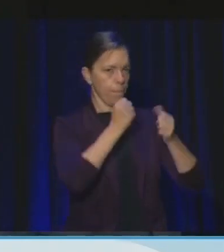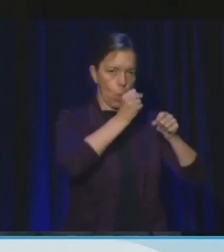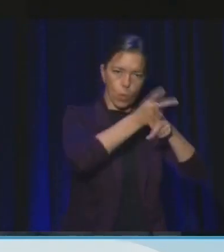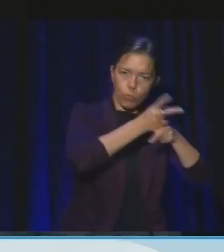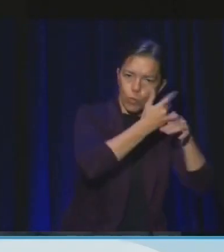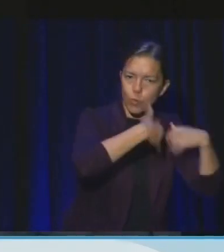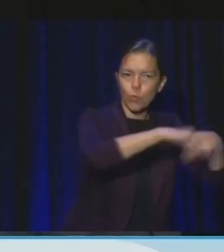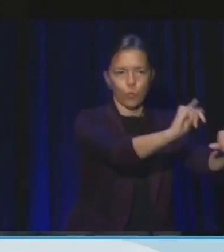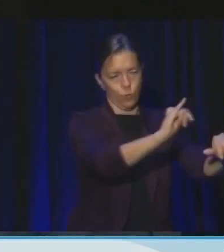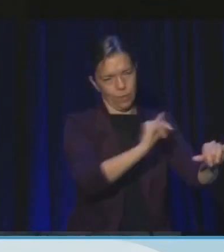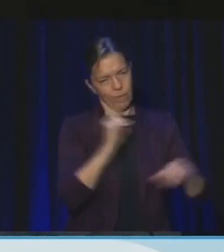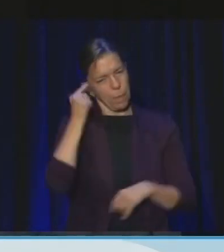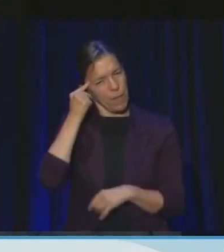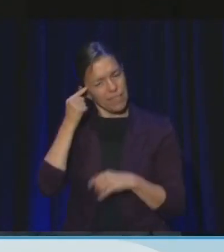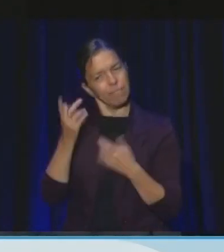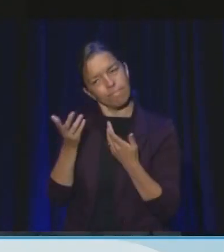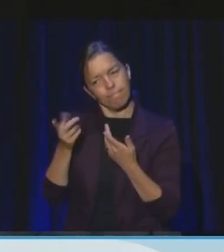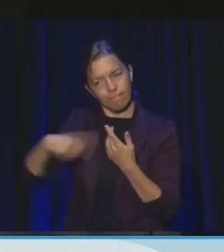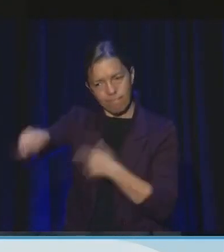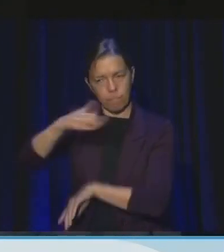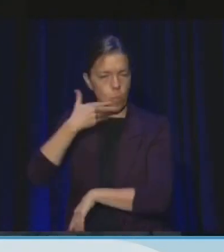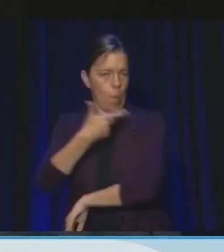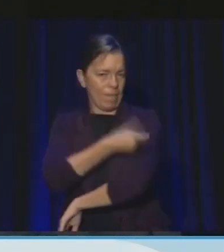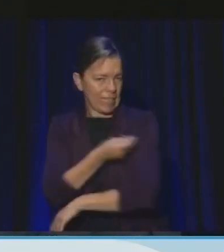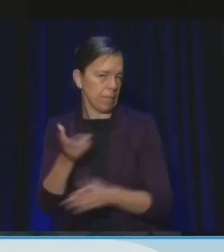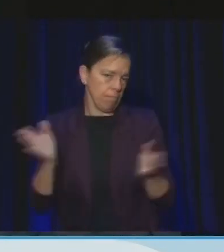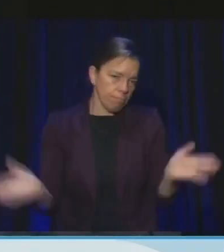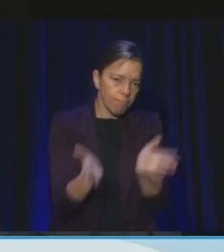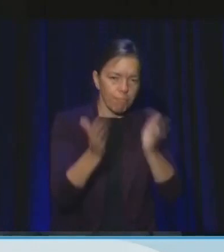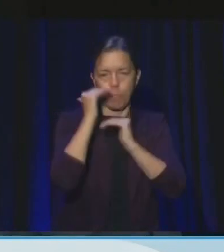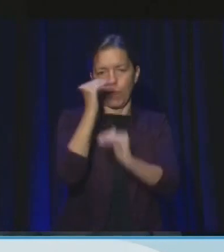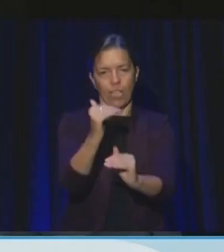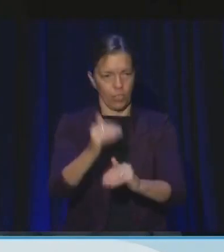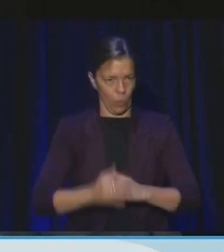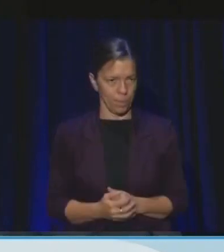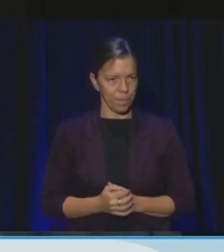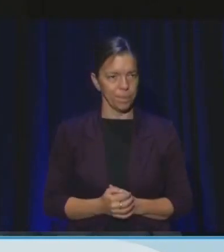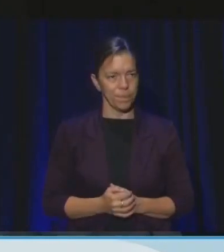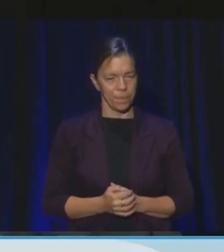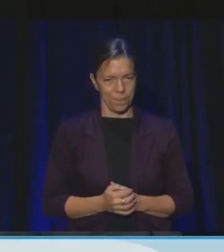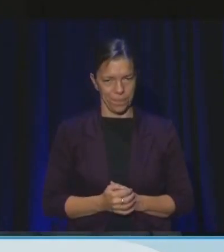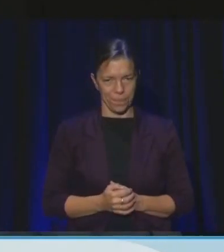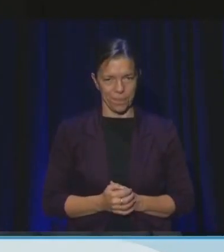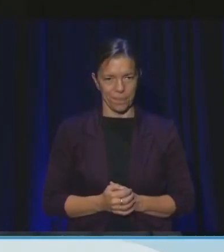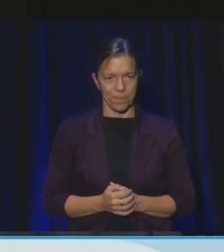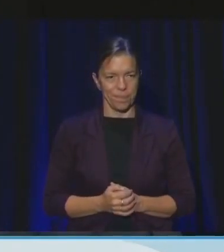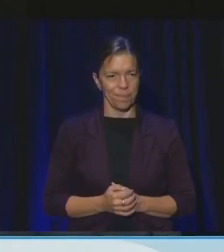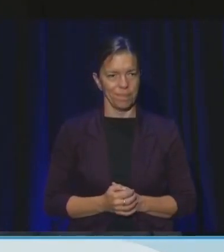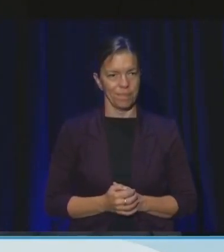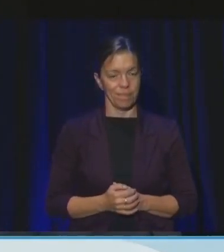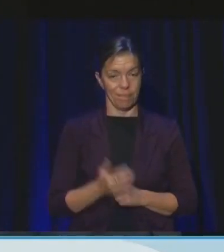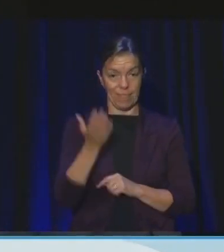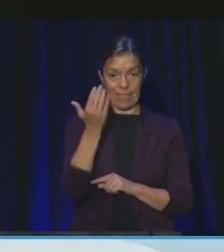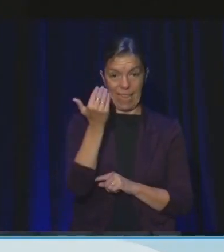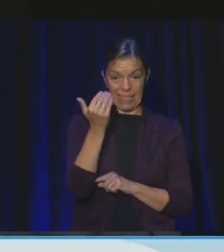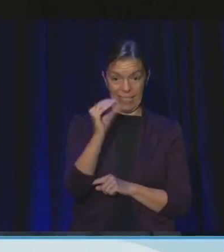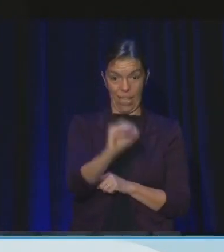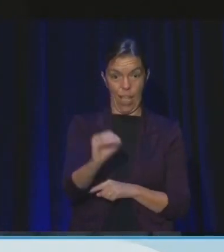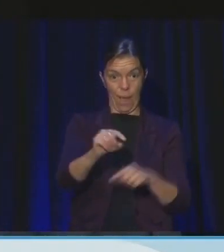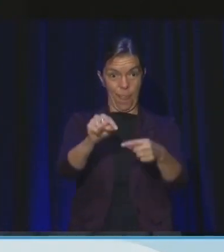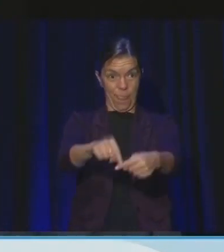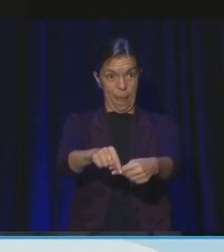Now, since the entry in regard of this decree, the employees who are non